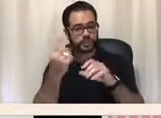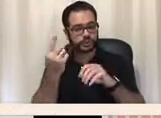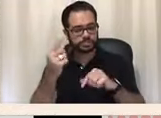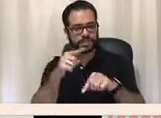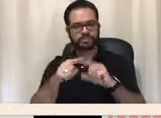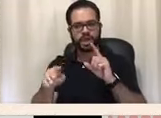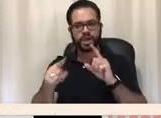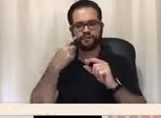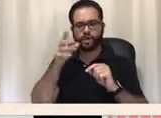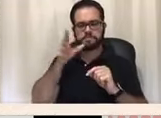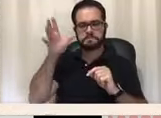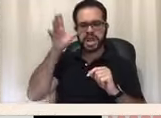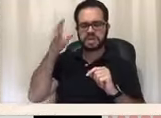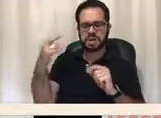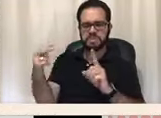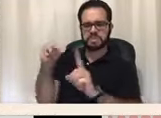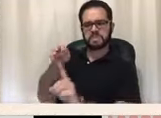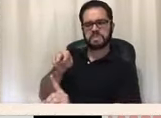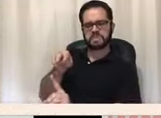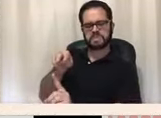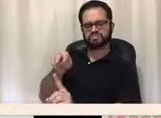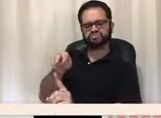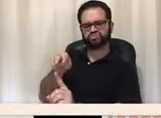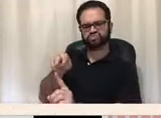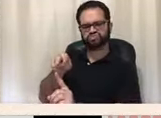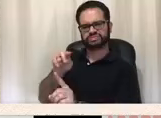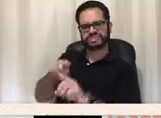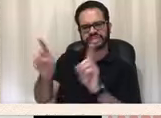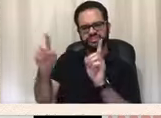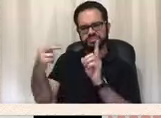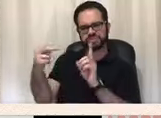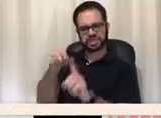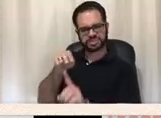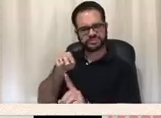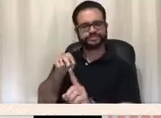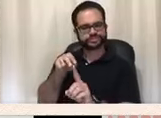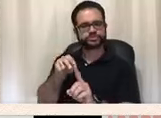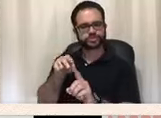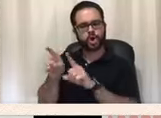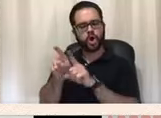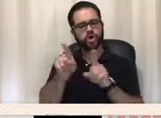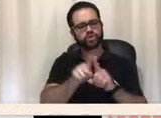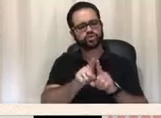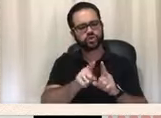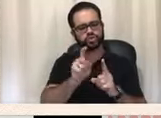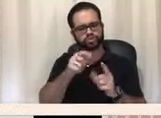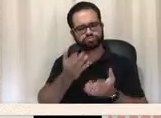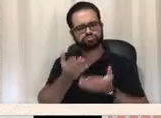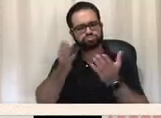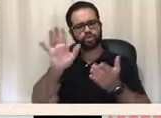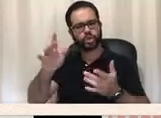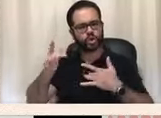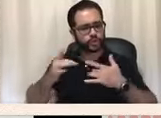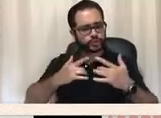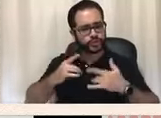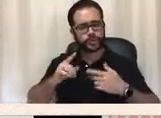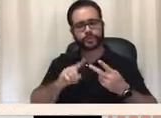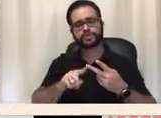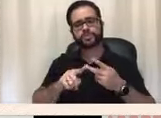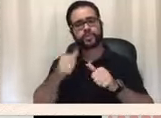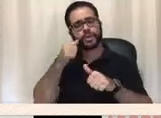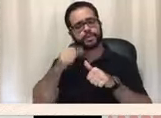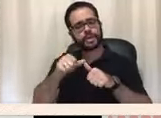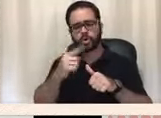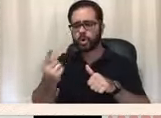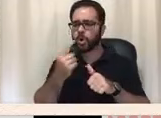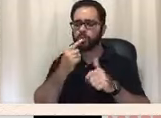it may look like something else. To also voice your concerns, and to always remember to provide